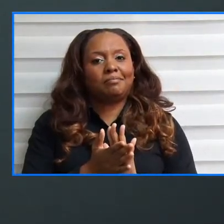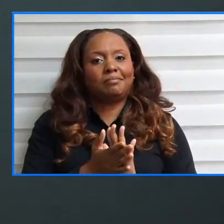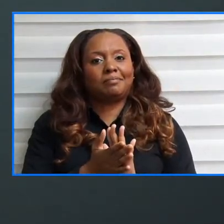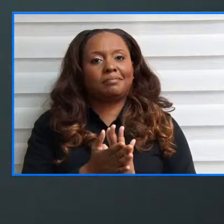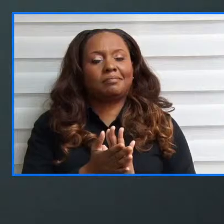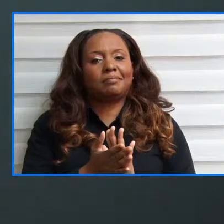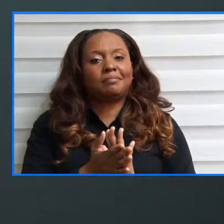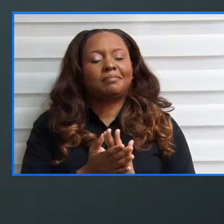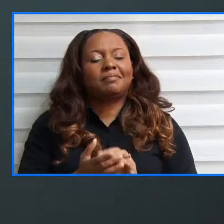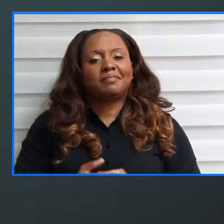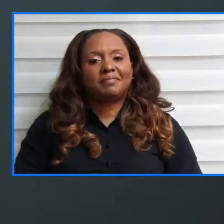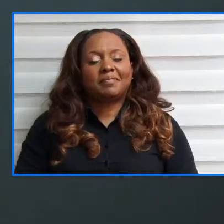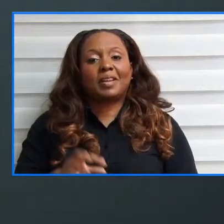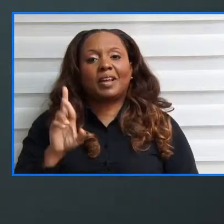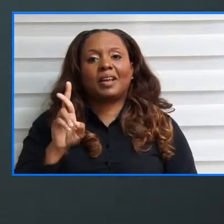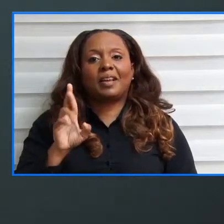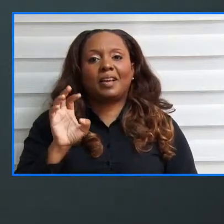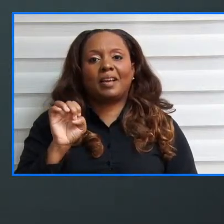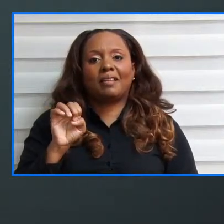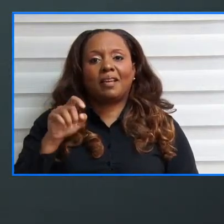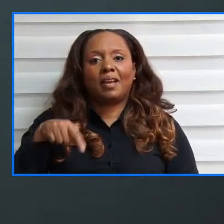to a republic.